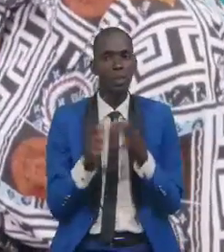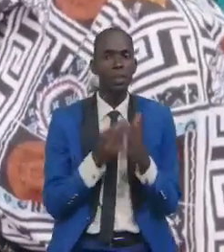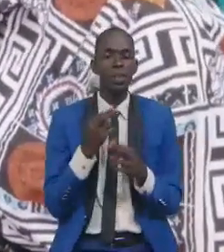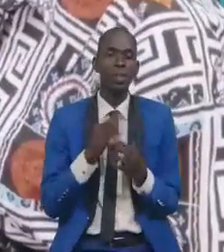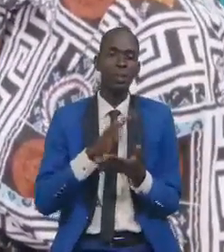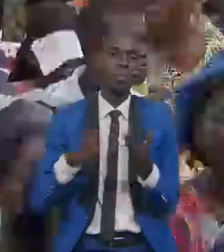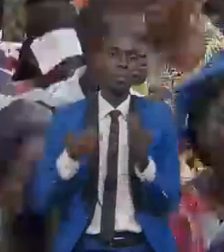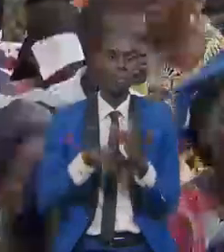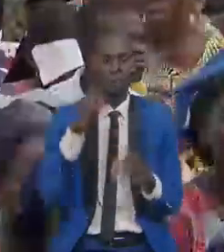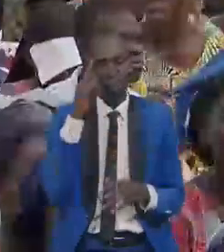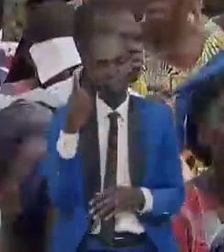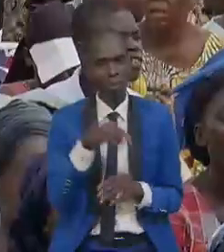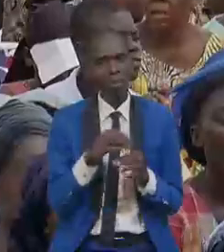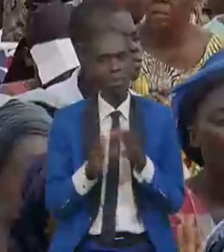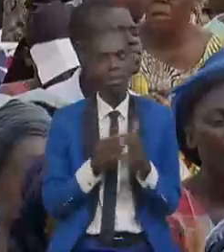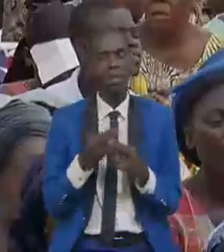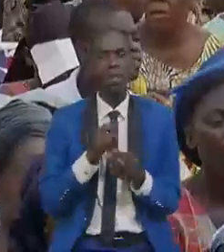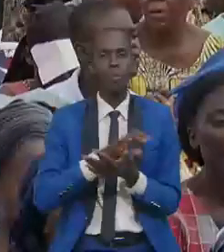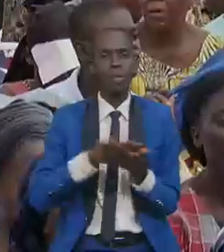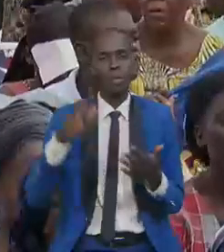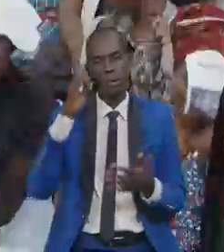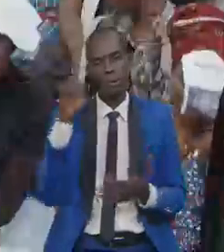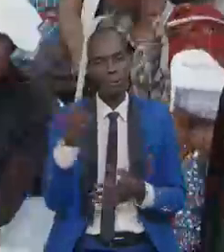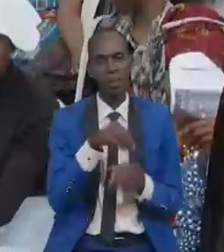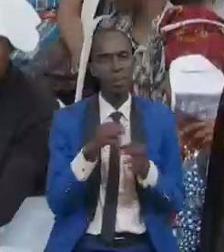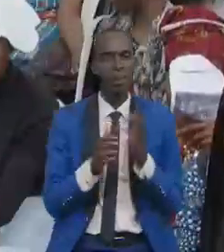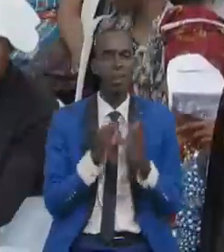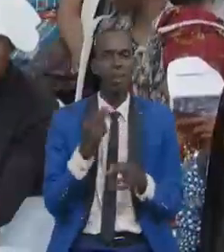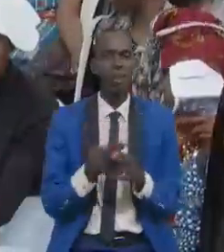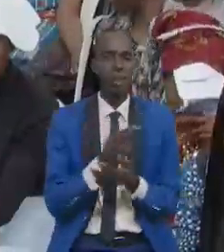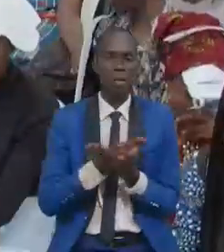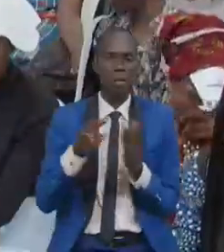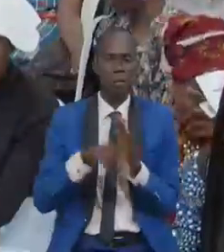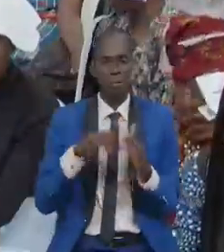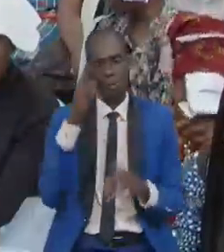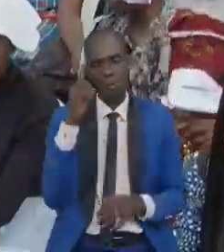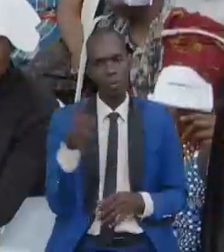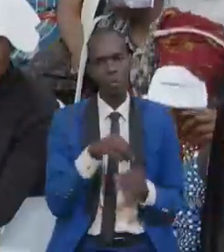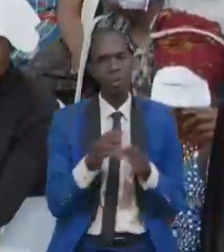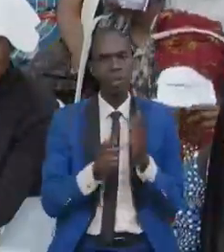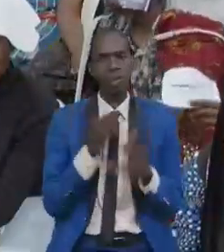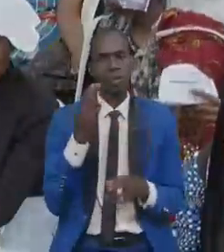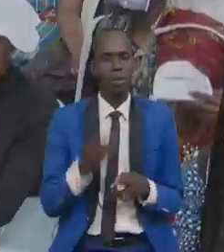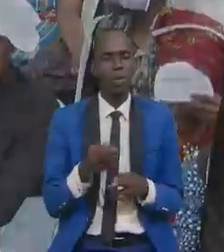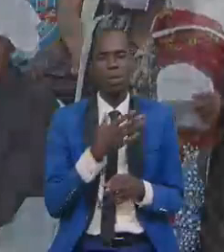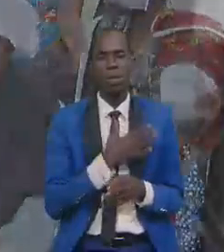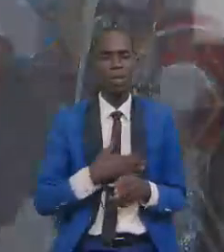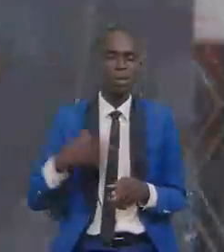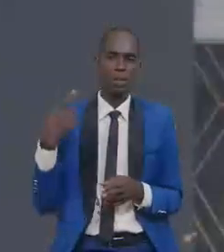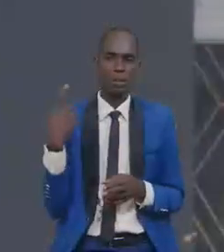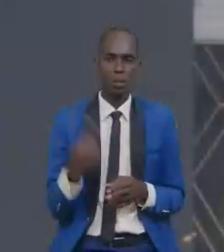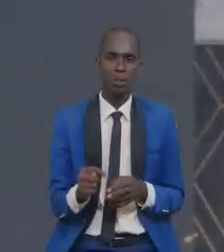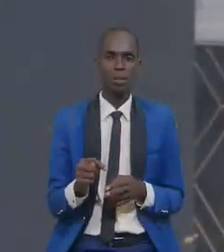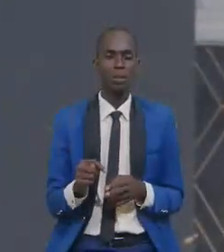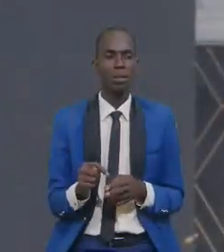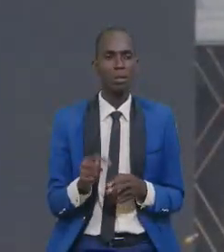Forgiveness, sanctification, holiness, and the fullness of heaven in your life